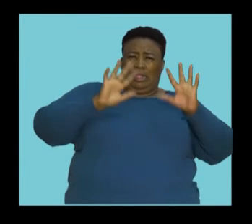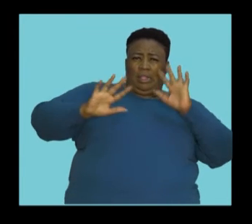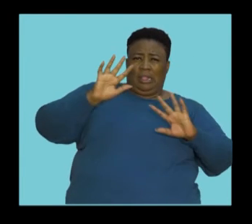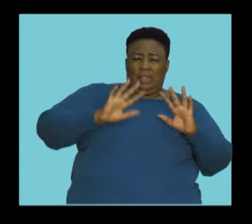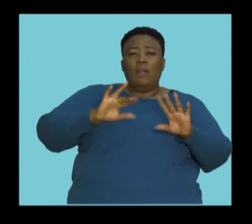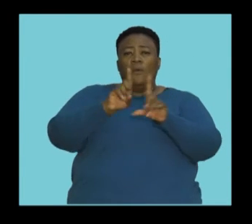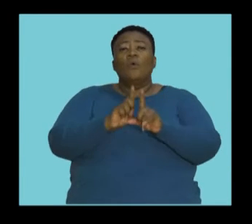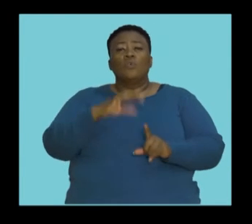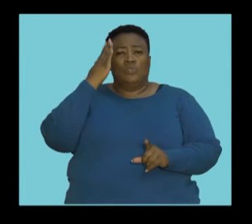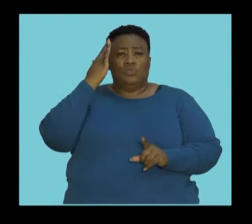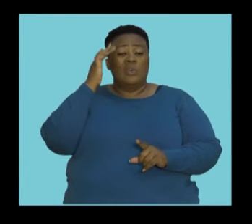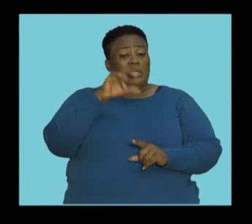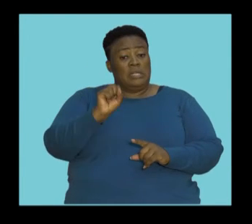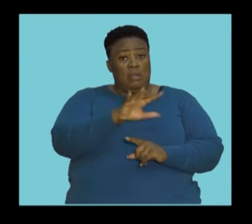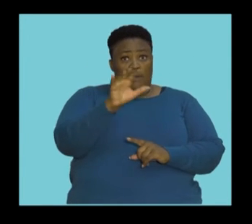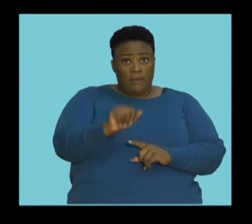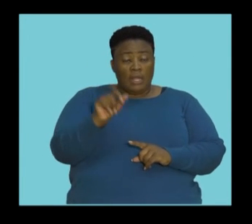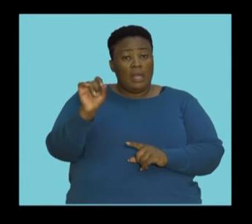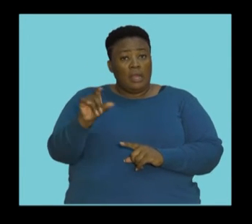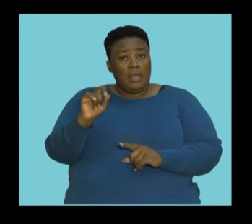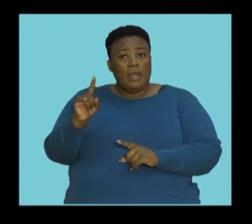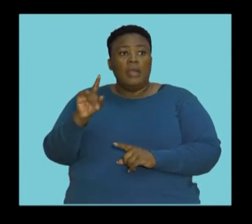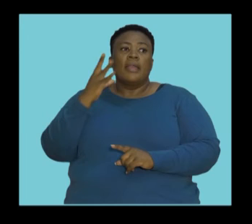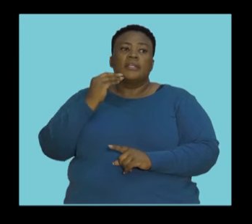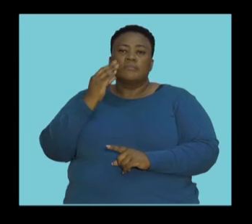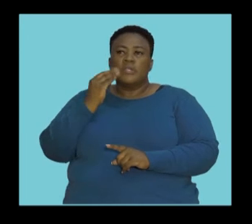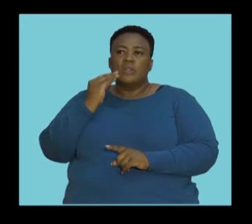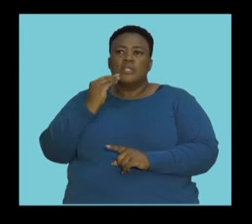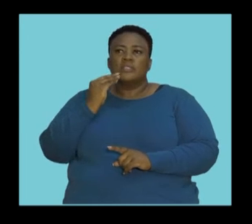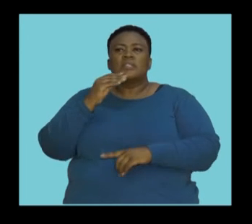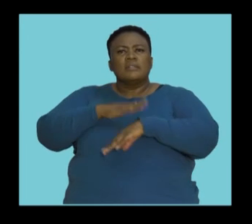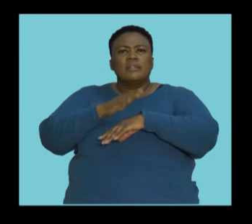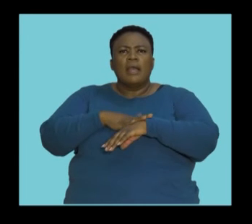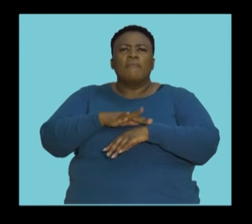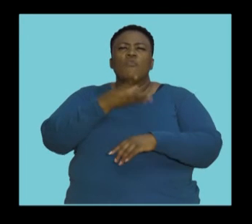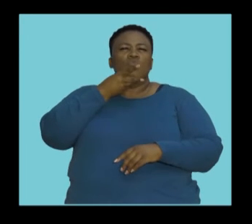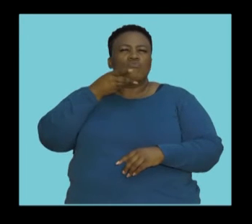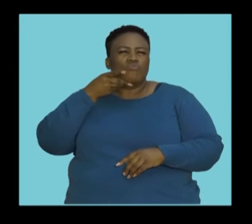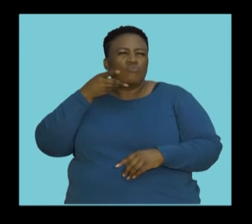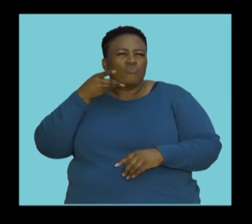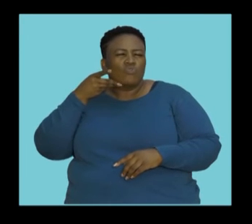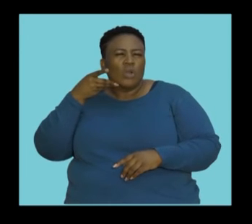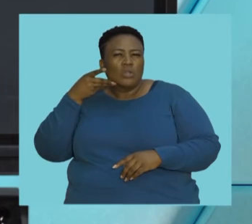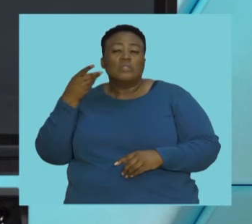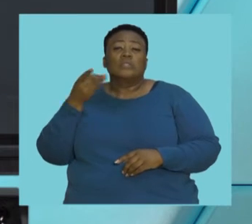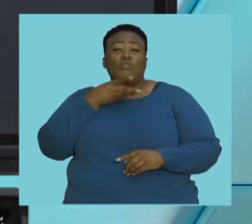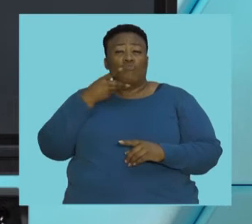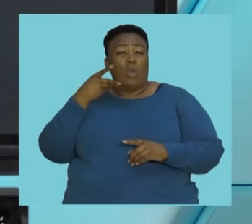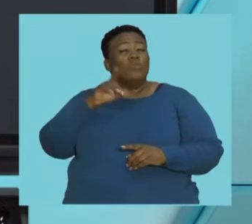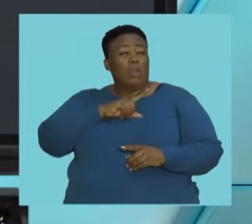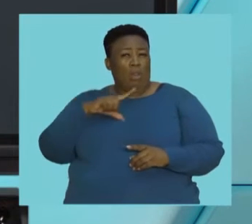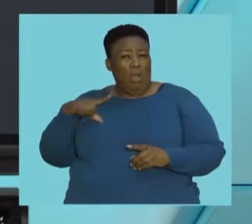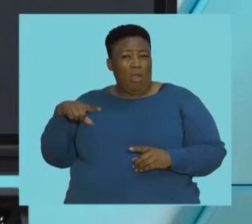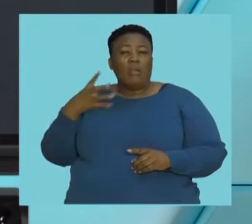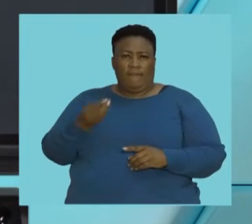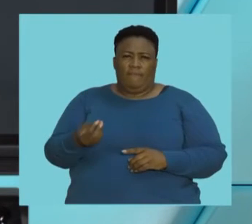We also know that South Africa is experiencing periods of extreme drought, and these droughts have tended to last for much longer